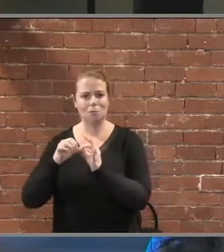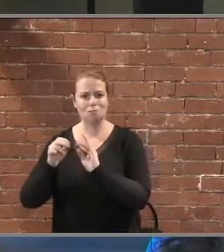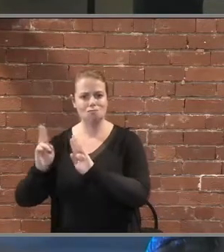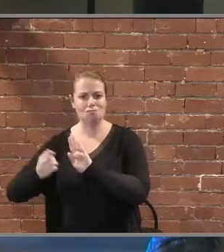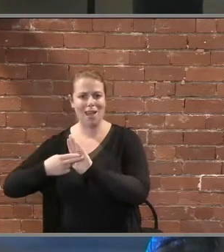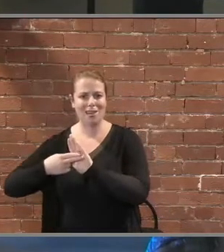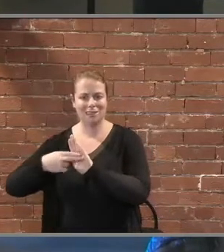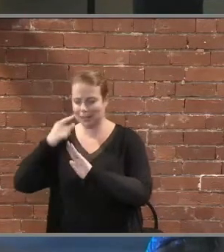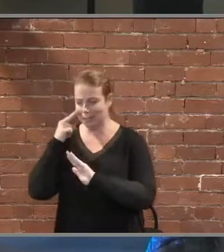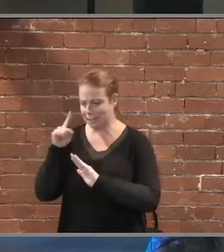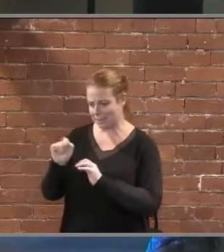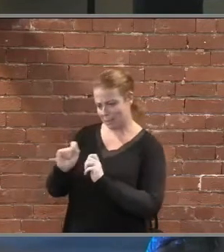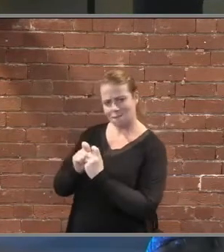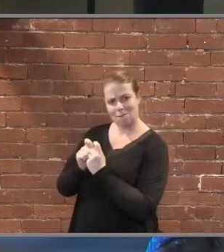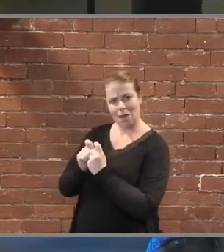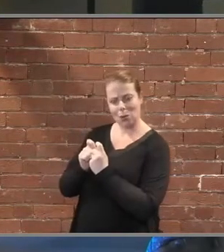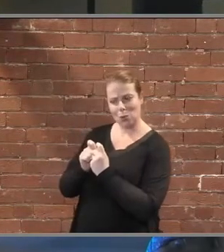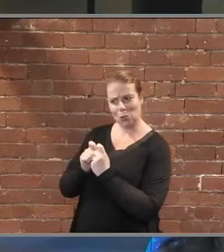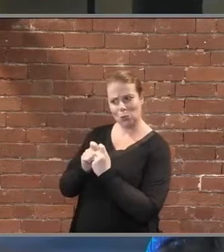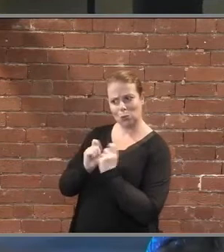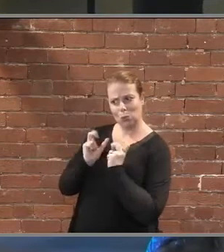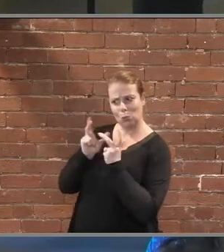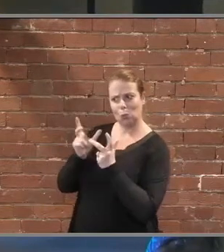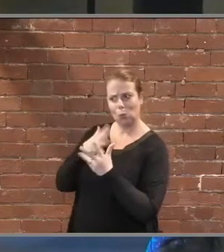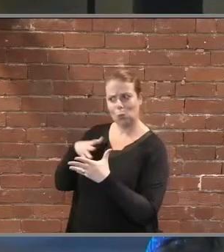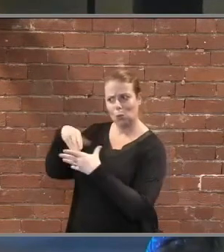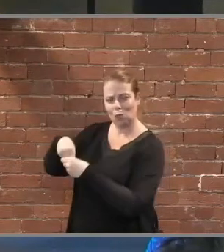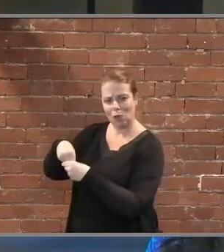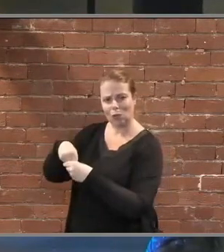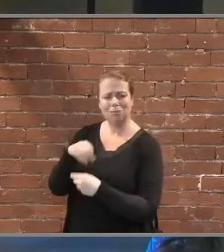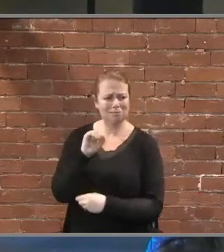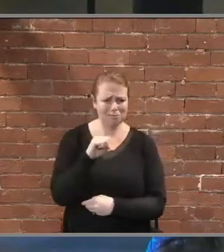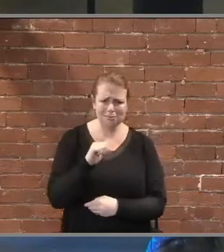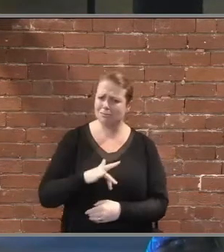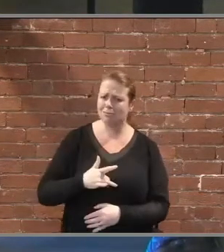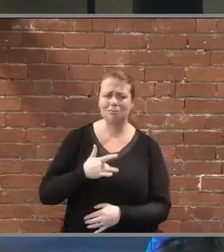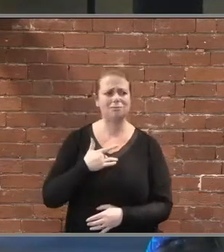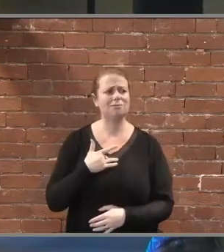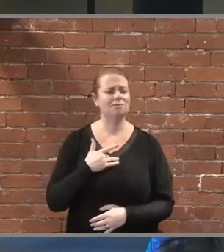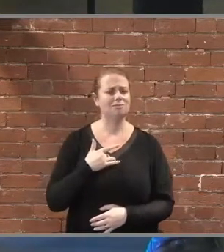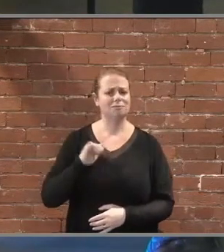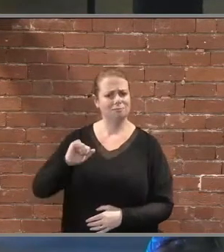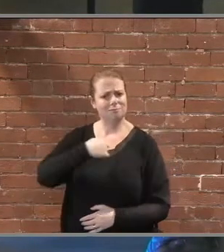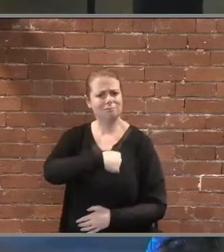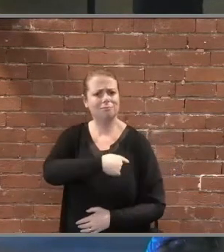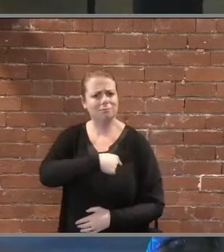see their values, and that sort of attracts you to wanting to work with someone like that. Yeah, I feel like they're committed